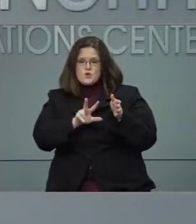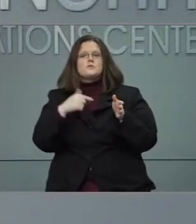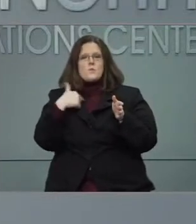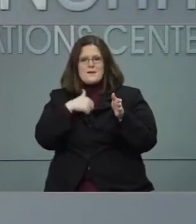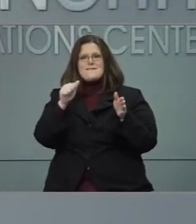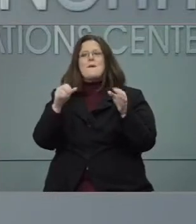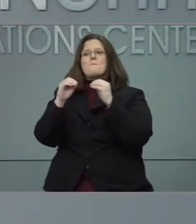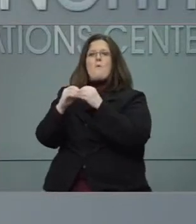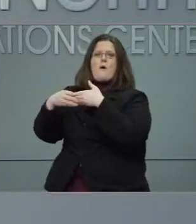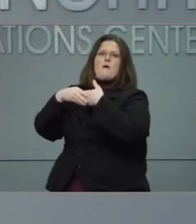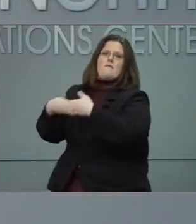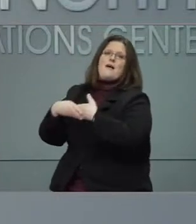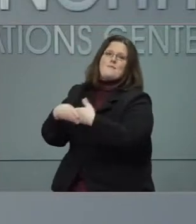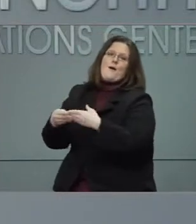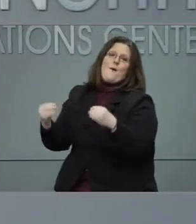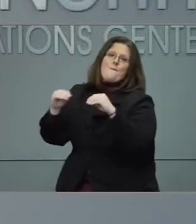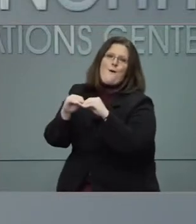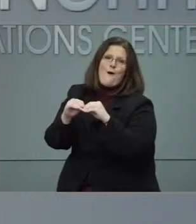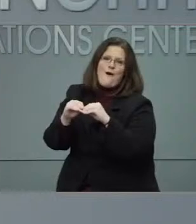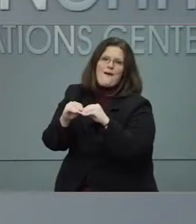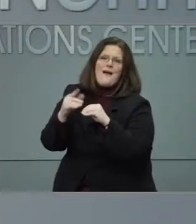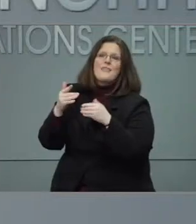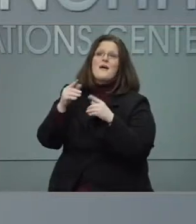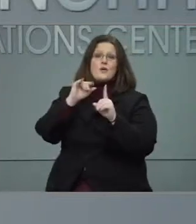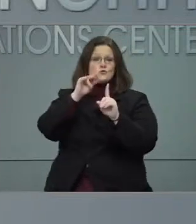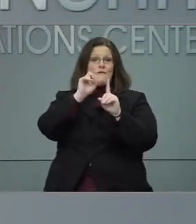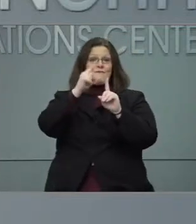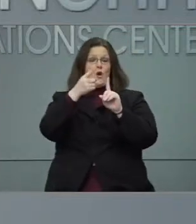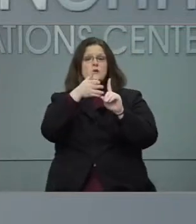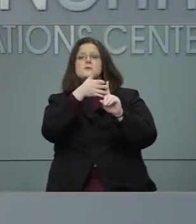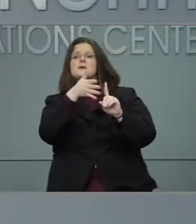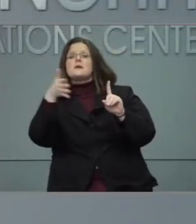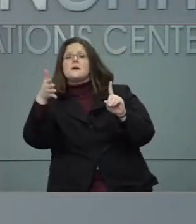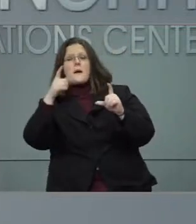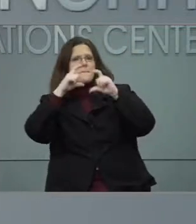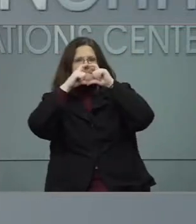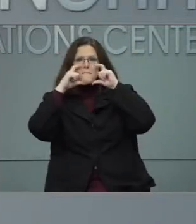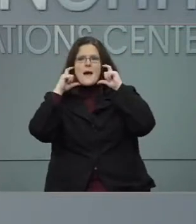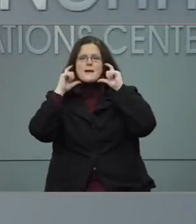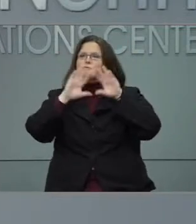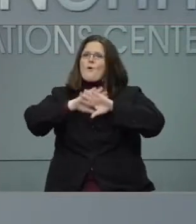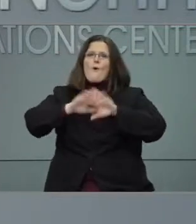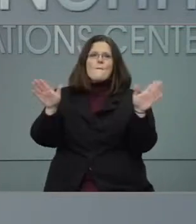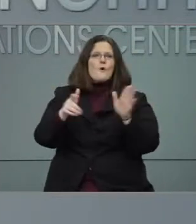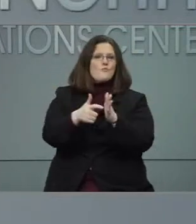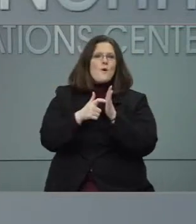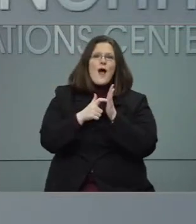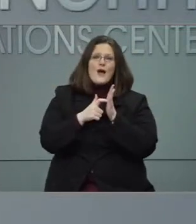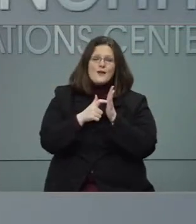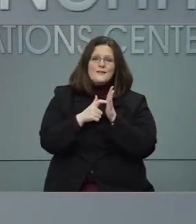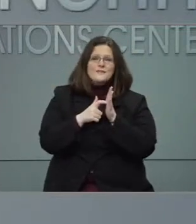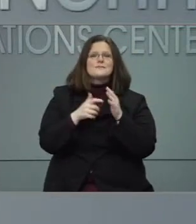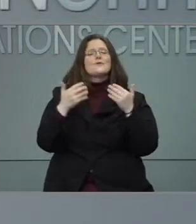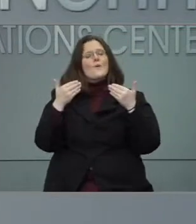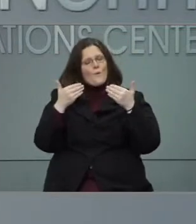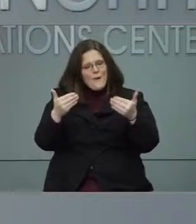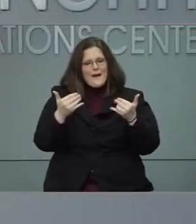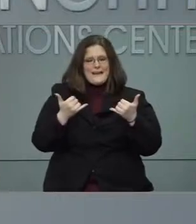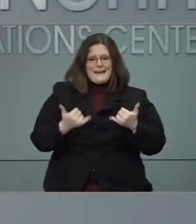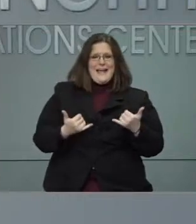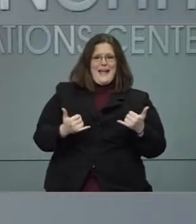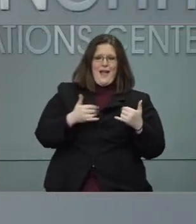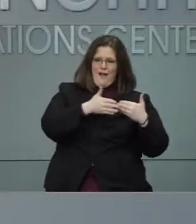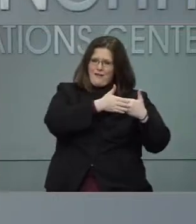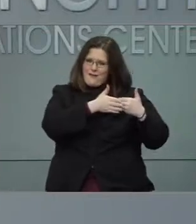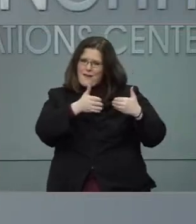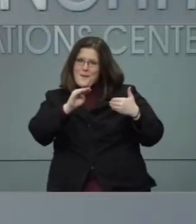plan to lift the mask mandate completely. Let's work hard in May and get as many people vaccinated as we can before summer